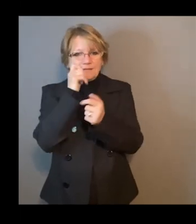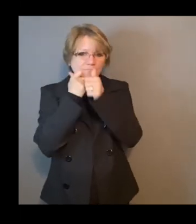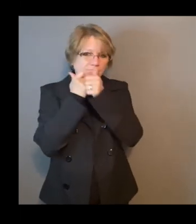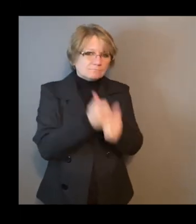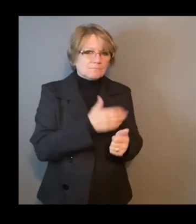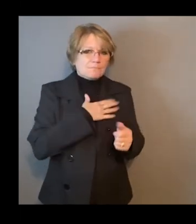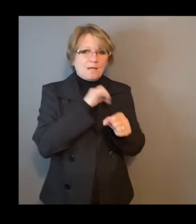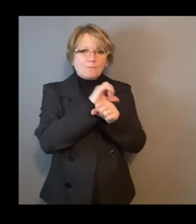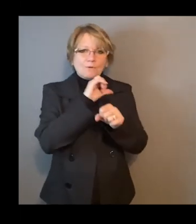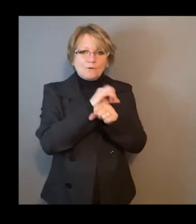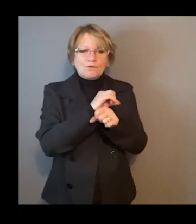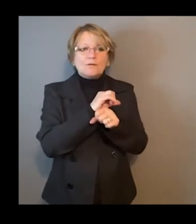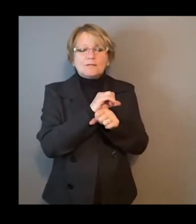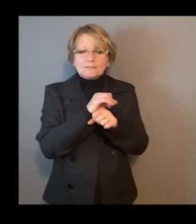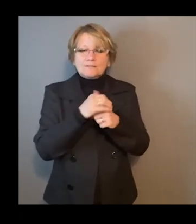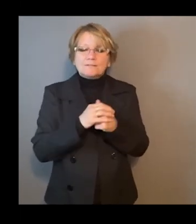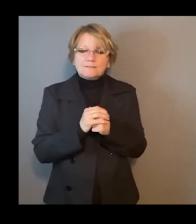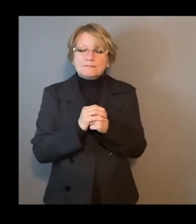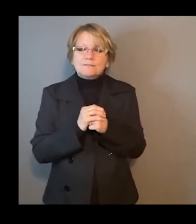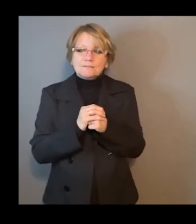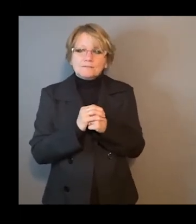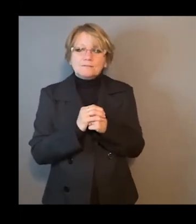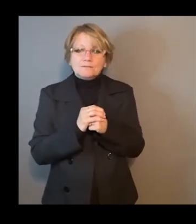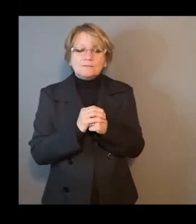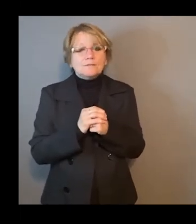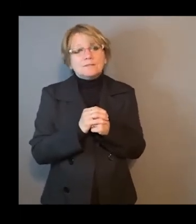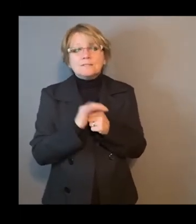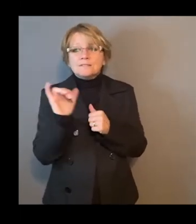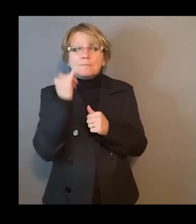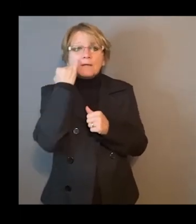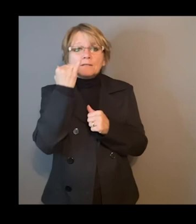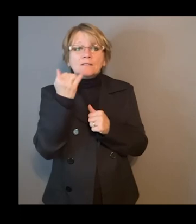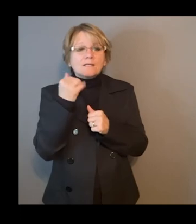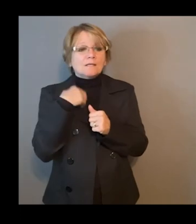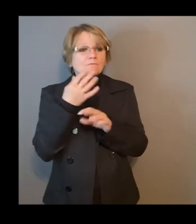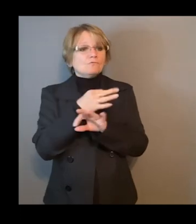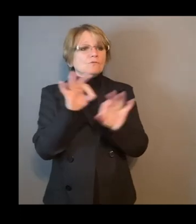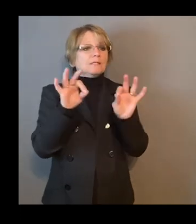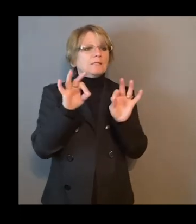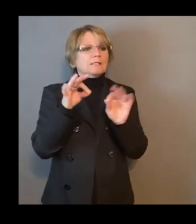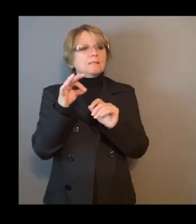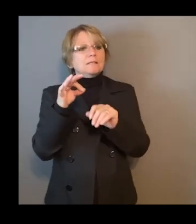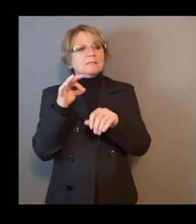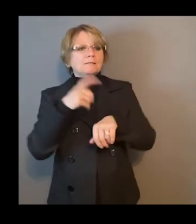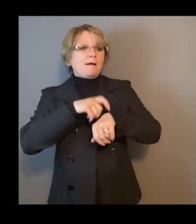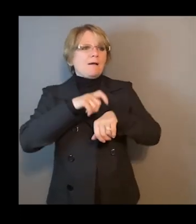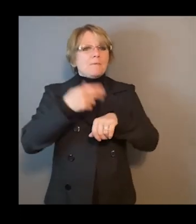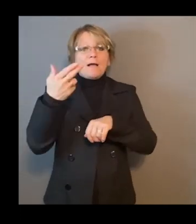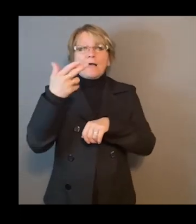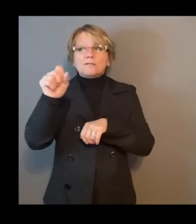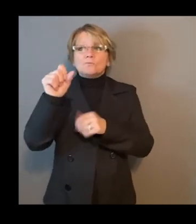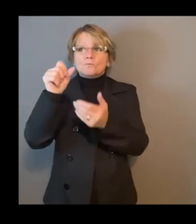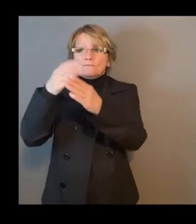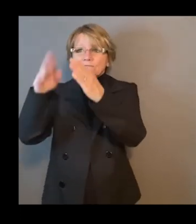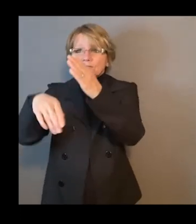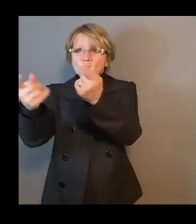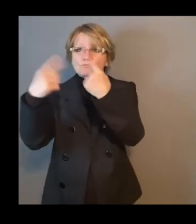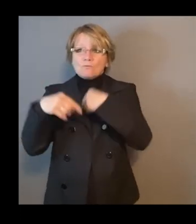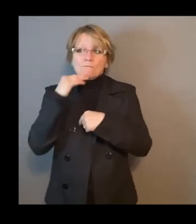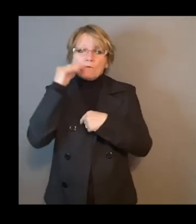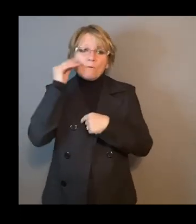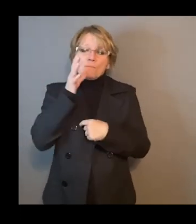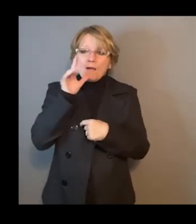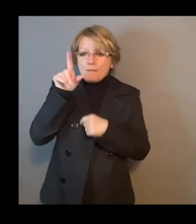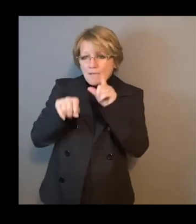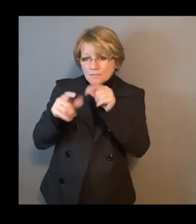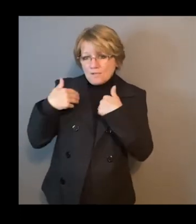top of. So it was like, and even with, like, freedom, like, when you're in high school, you got your parents there. Like, every day I got out of school, my mom was asking me, do you got homework?